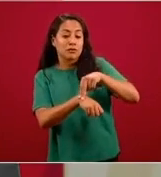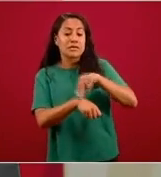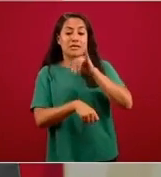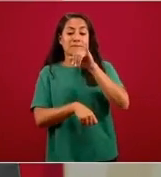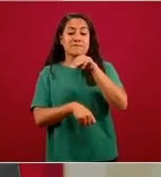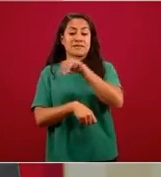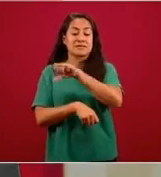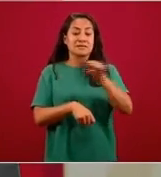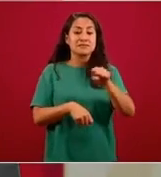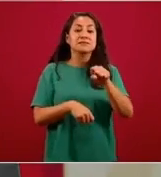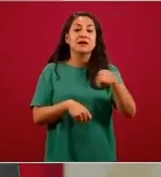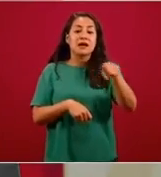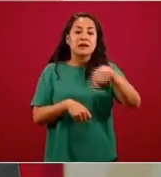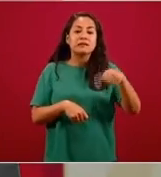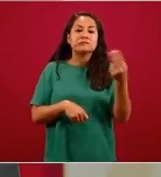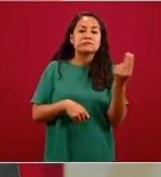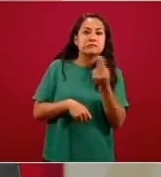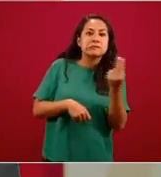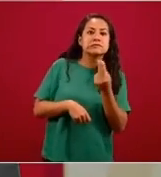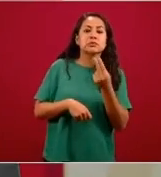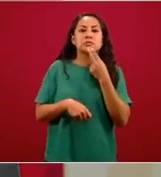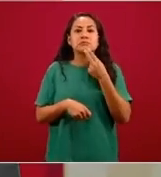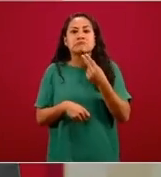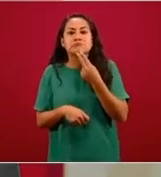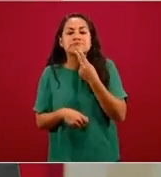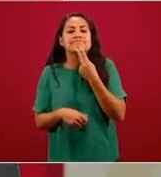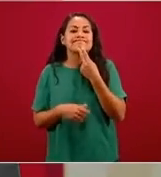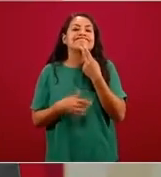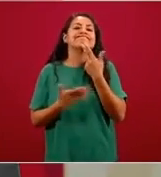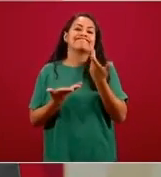to use IMSS, Social Security